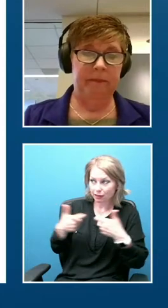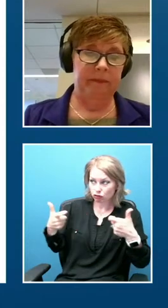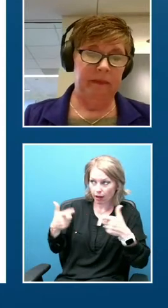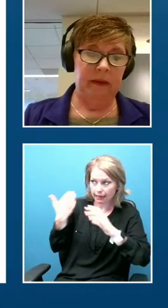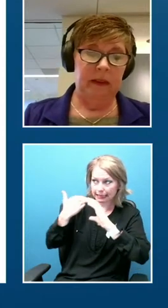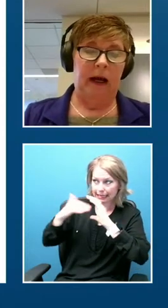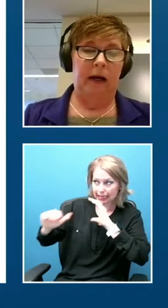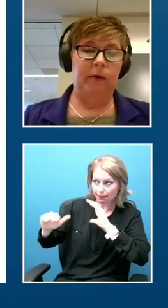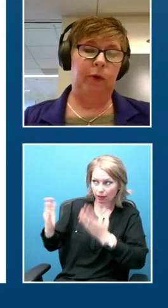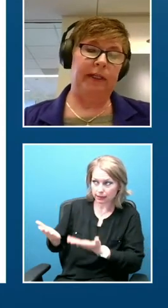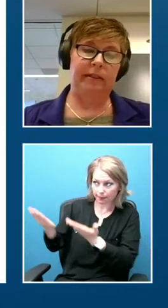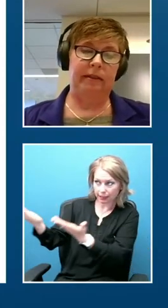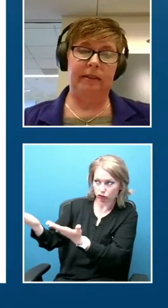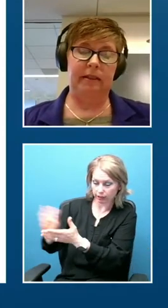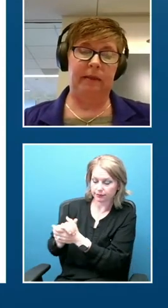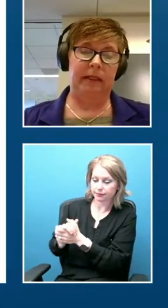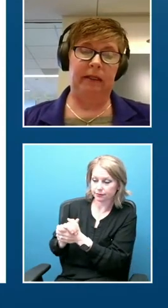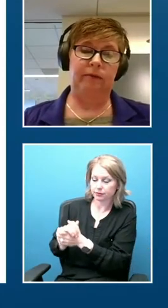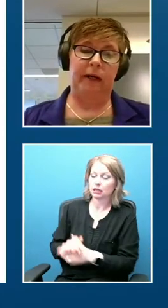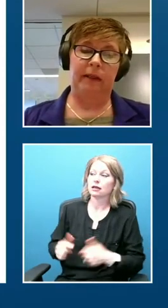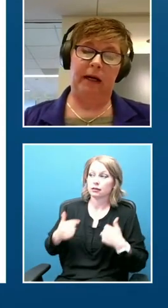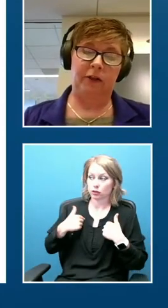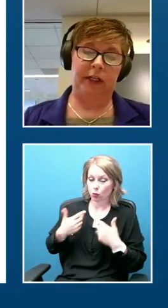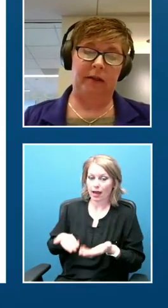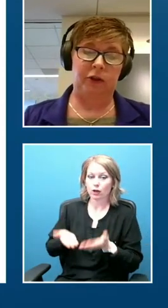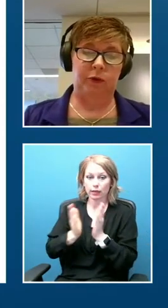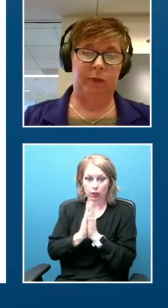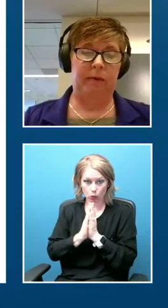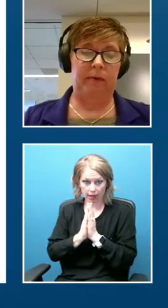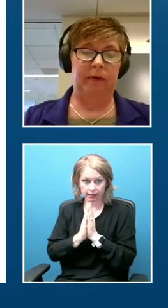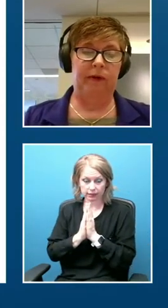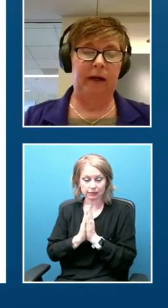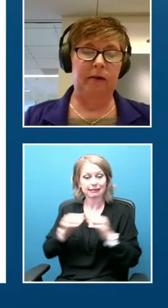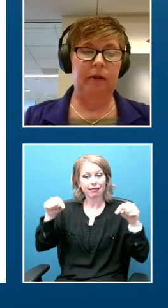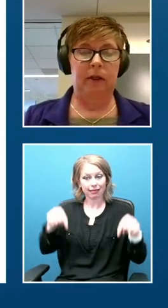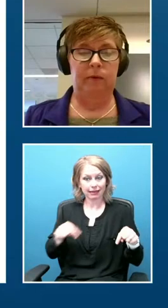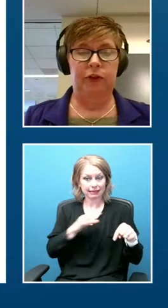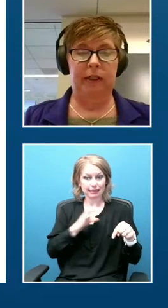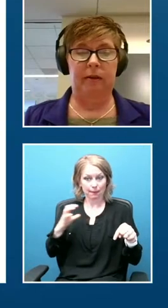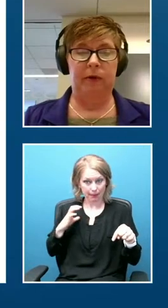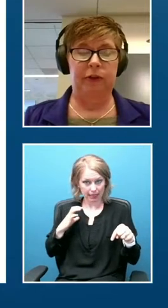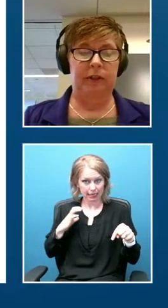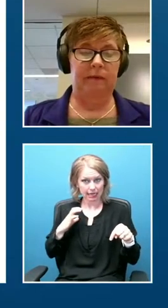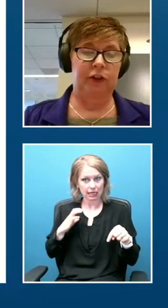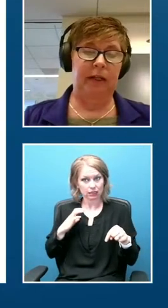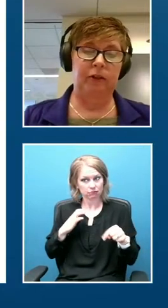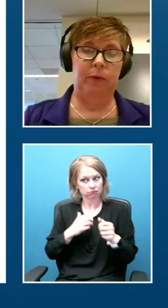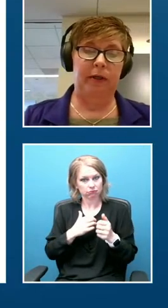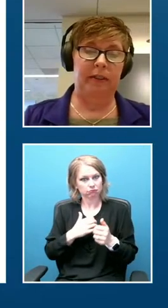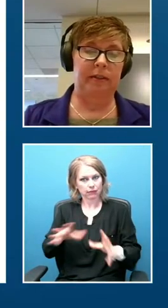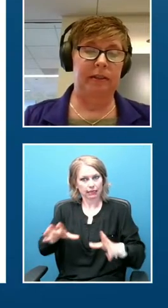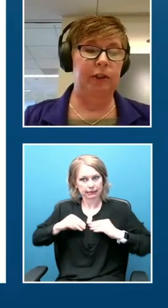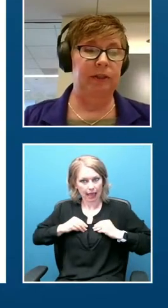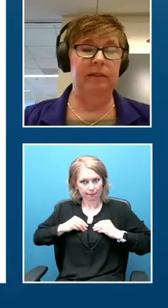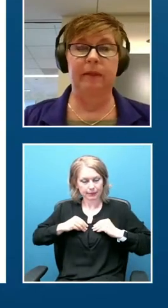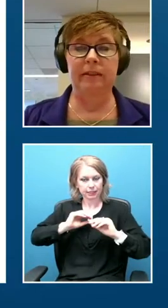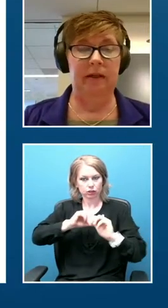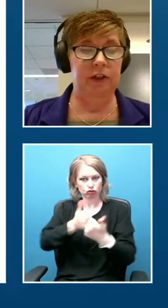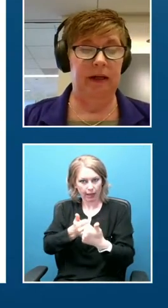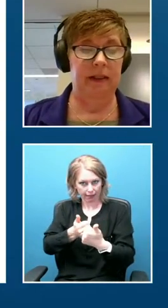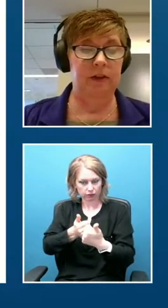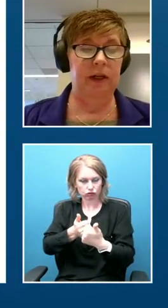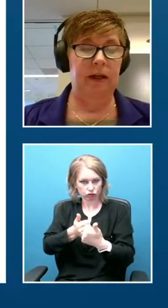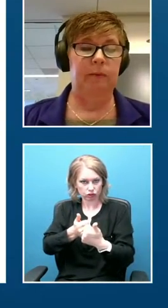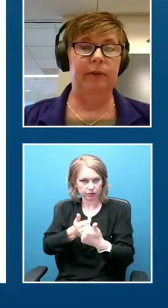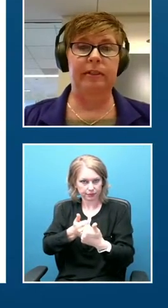submissions. I request that this committee find that our challenge was properly filed, reject the motion of the challenge parties to dismiss